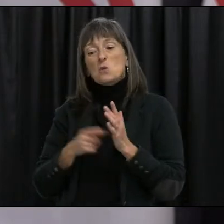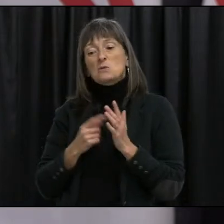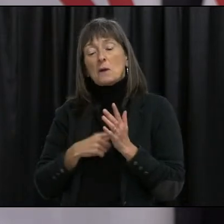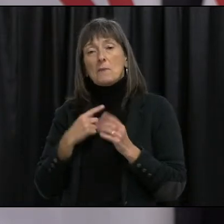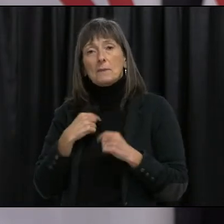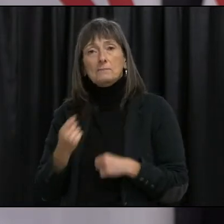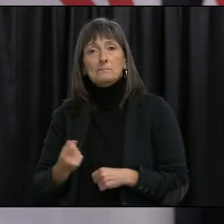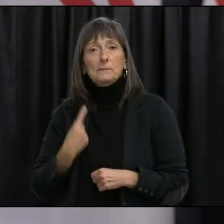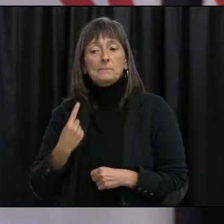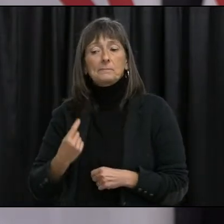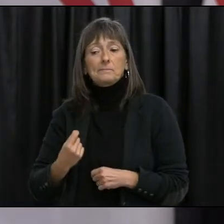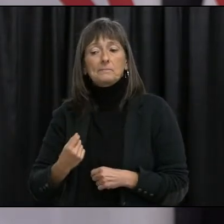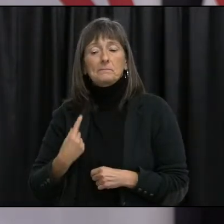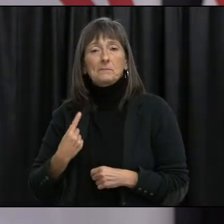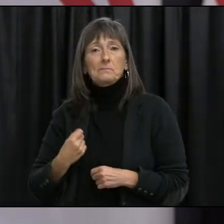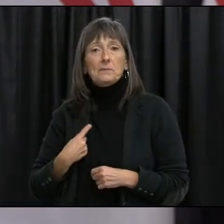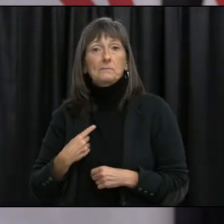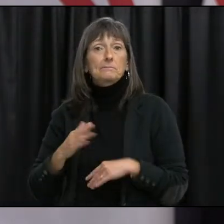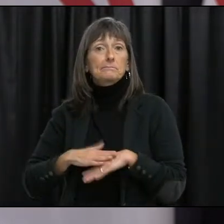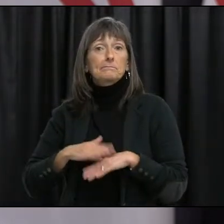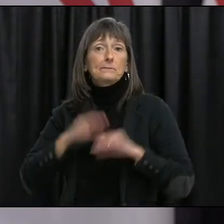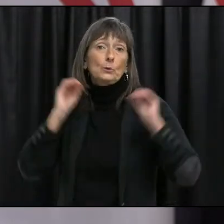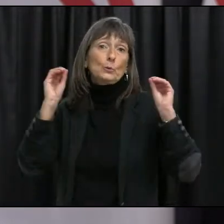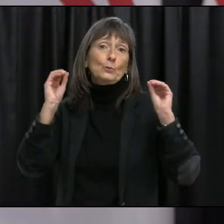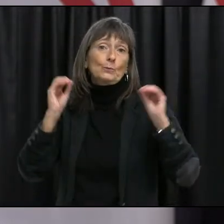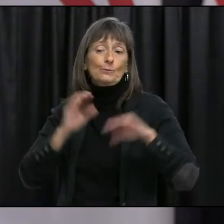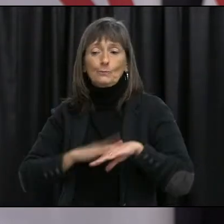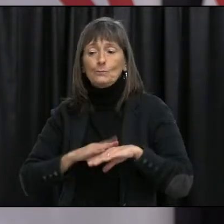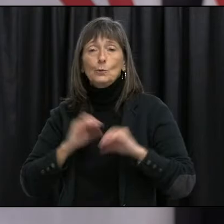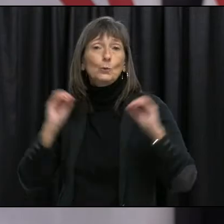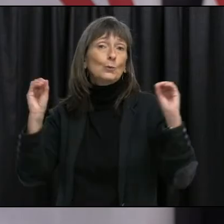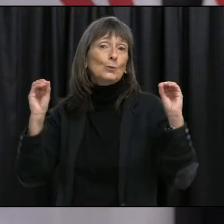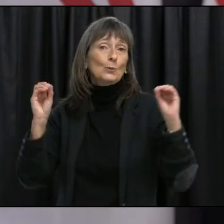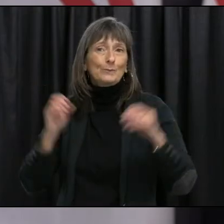and tells me I've not been notified of any exposure.